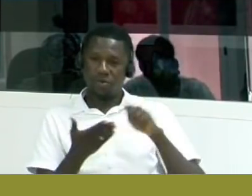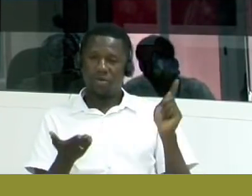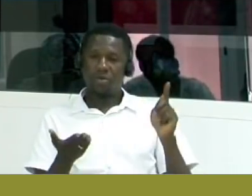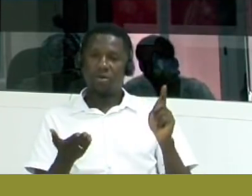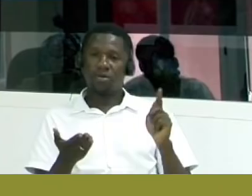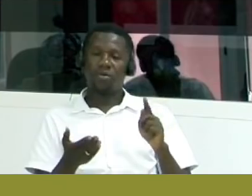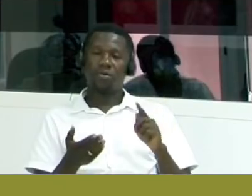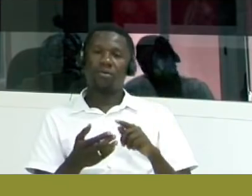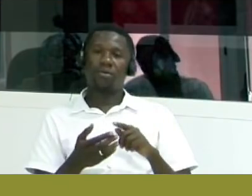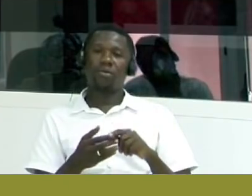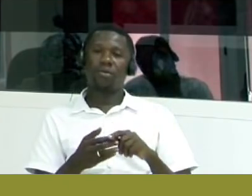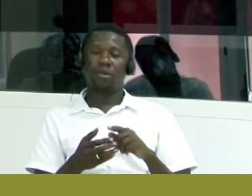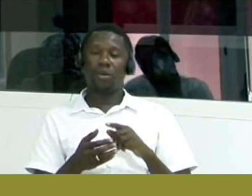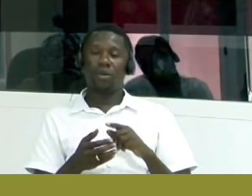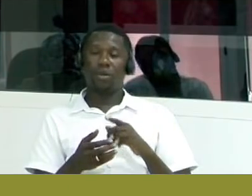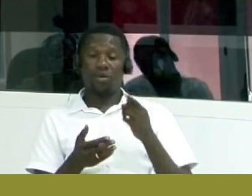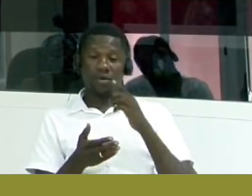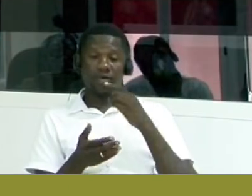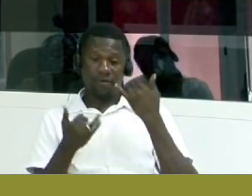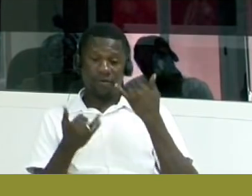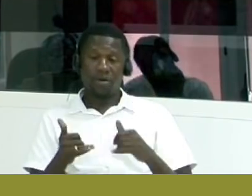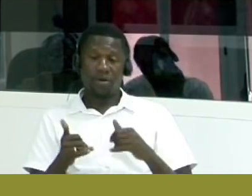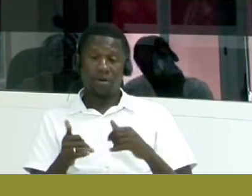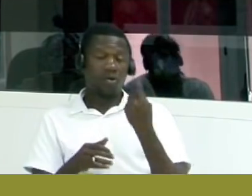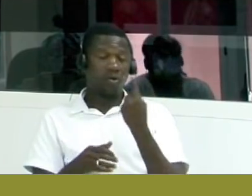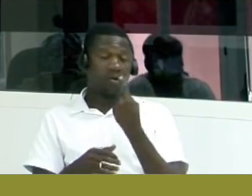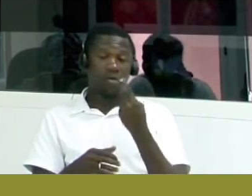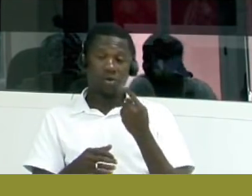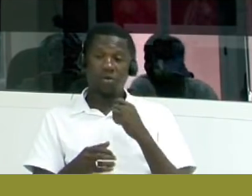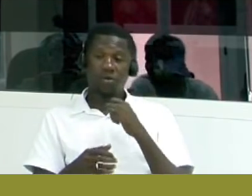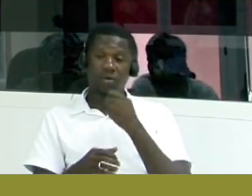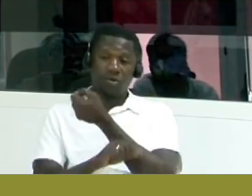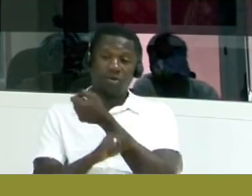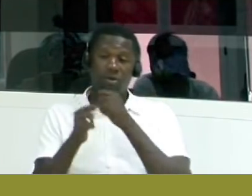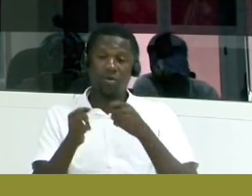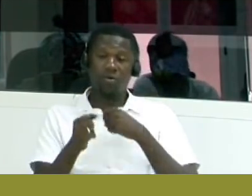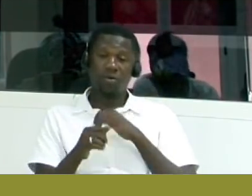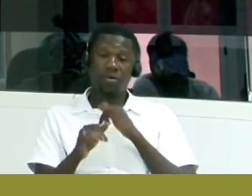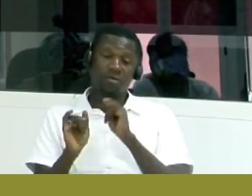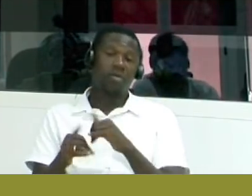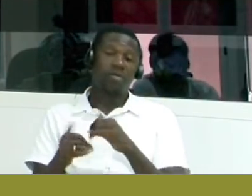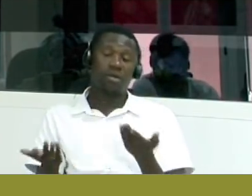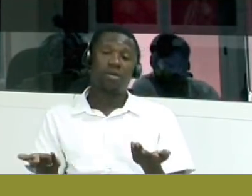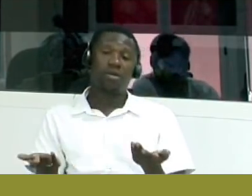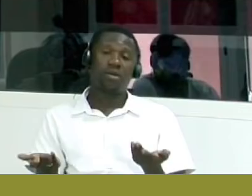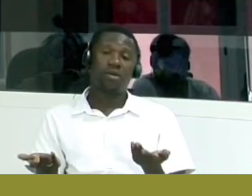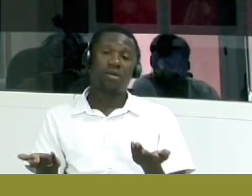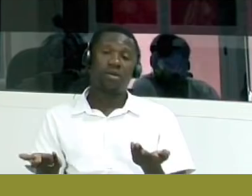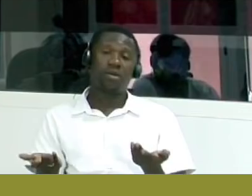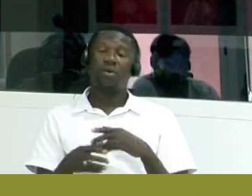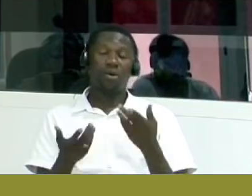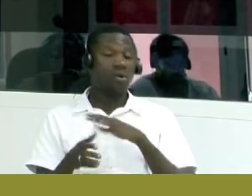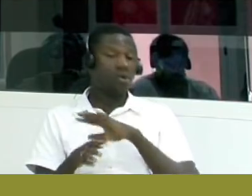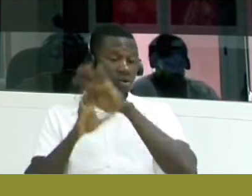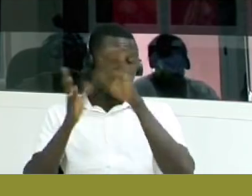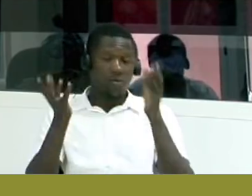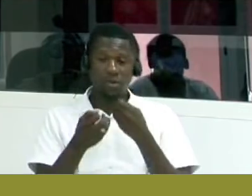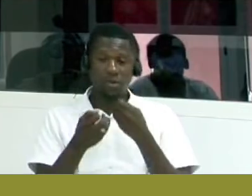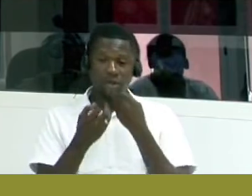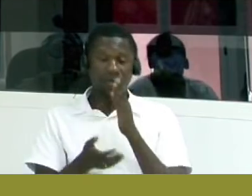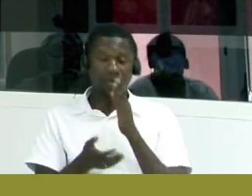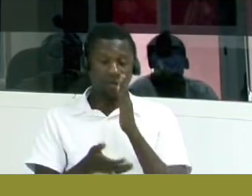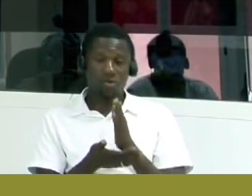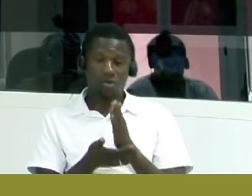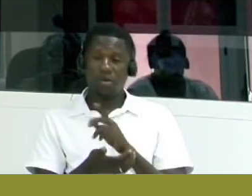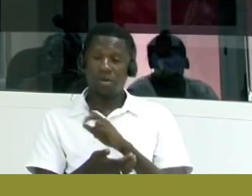were failures only because of the circumstances we found ourselves in. Otherwise, all what you are saying, rightly so, they shouldn't